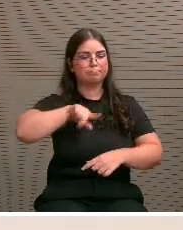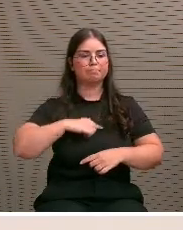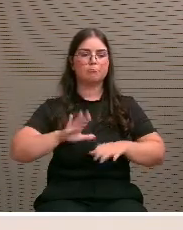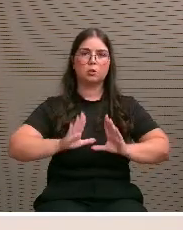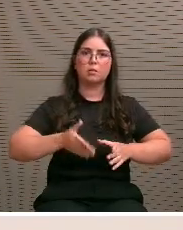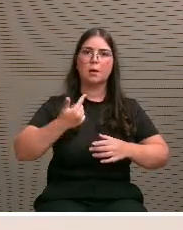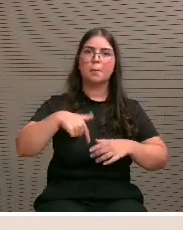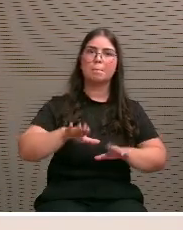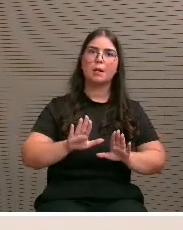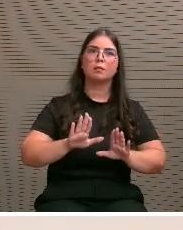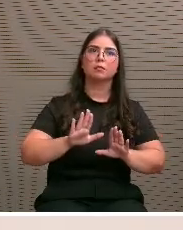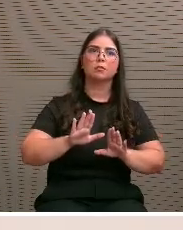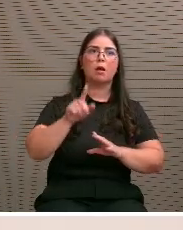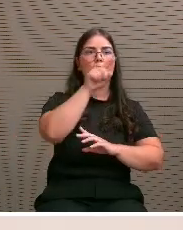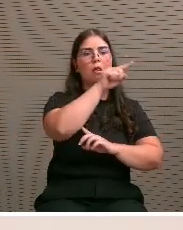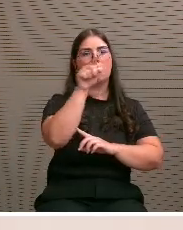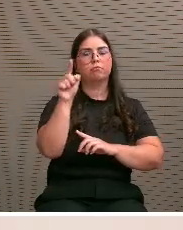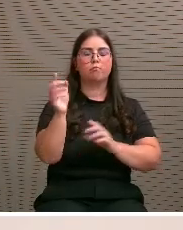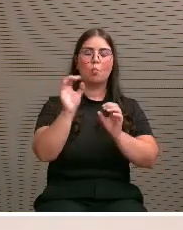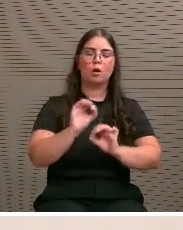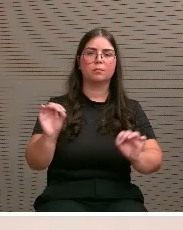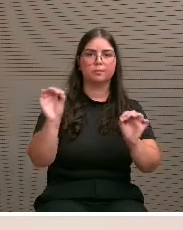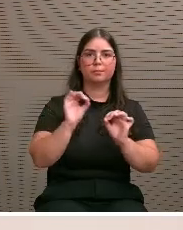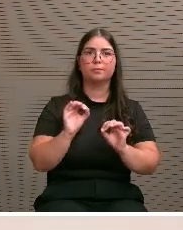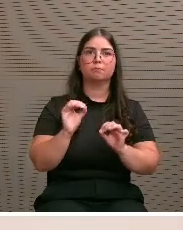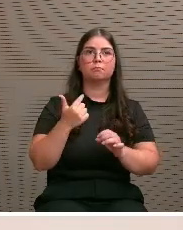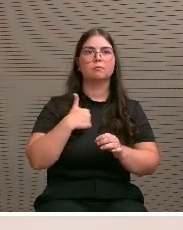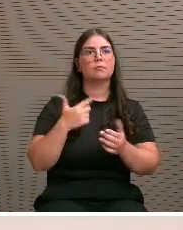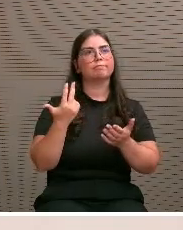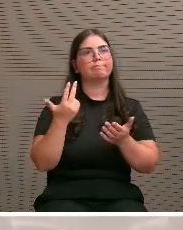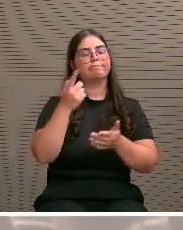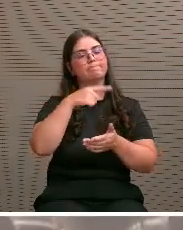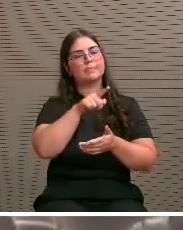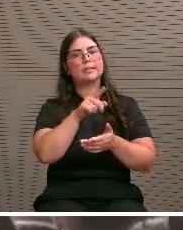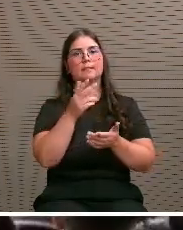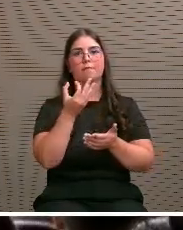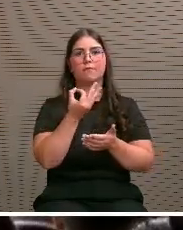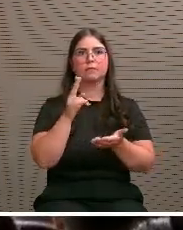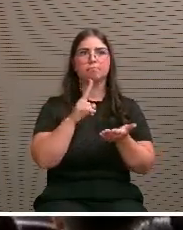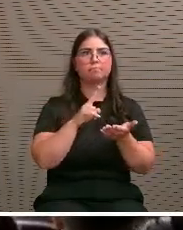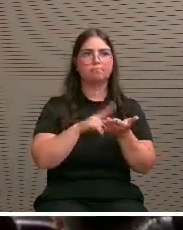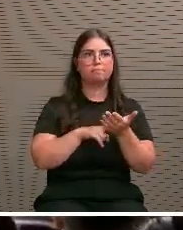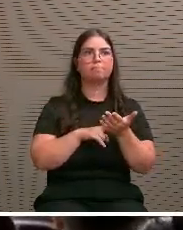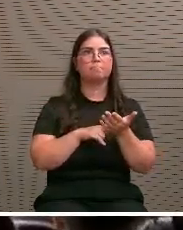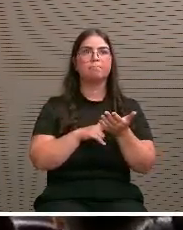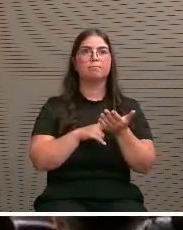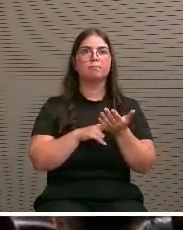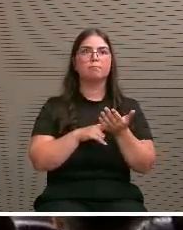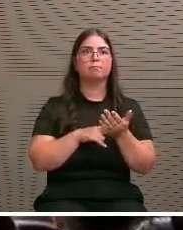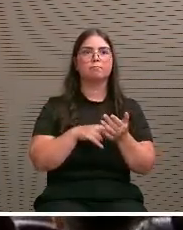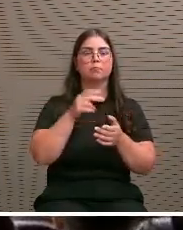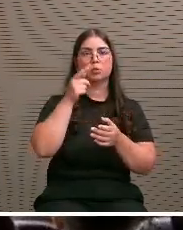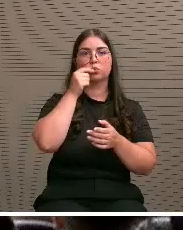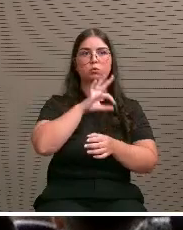So this became a reality. These two men, Ingo Petraikis and Peter Beyer, figured out how to get rice